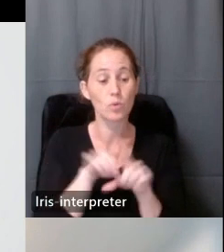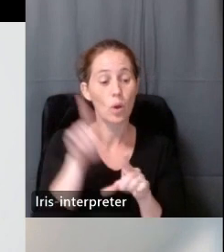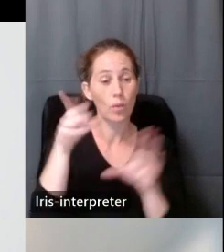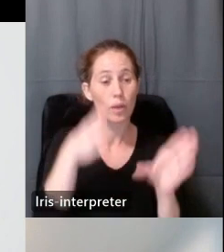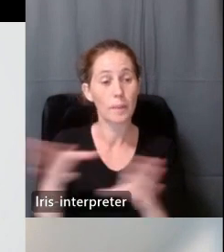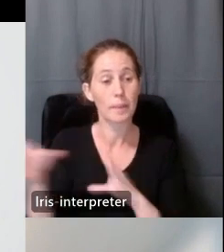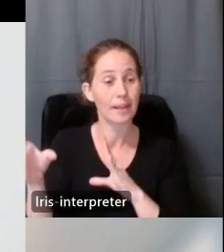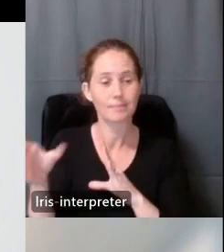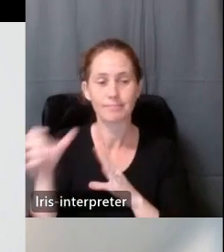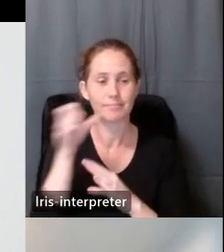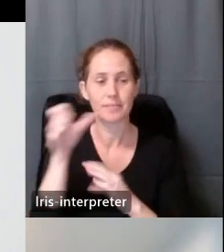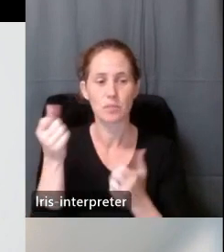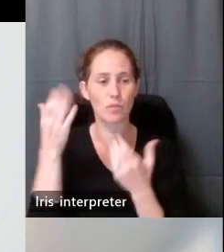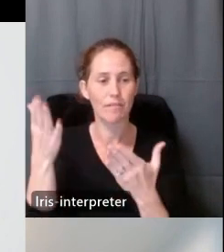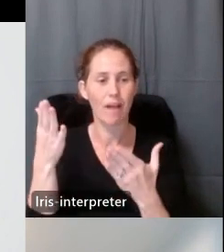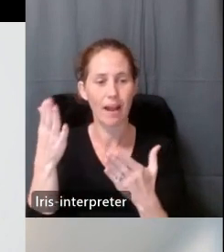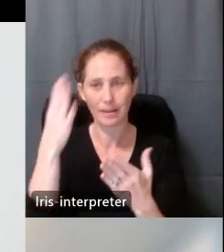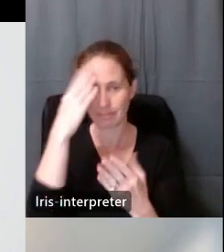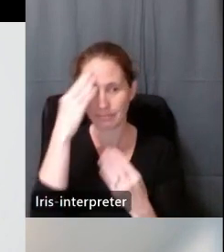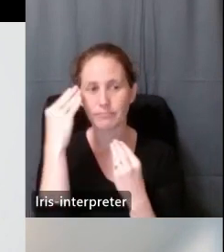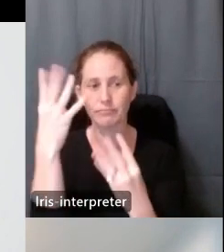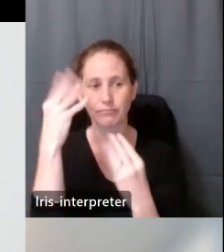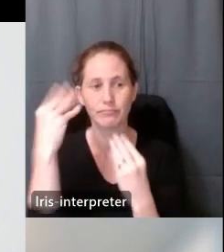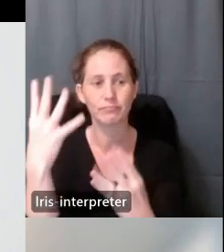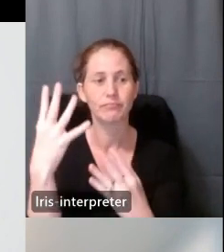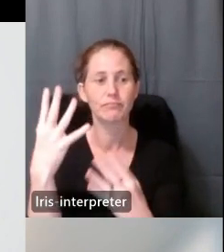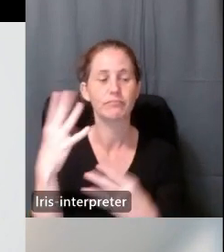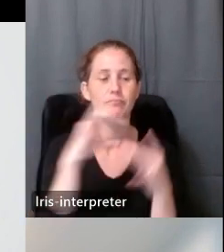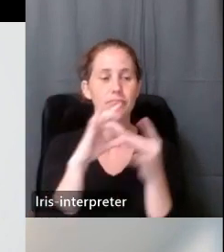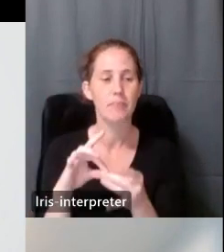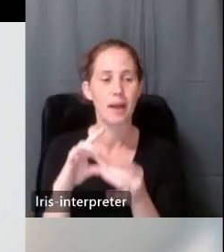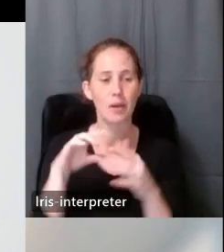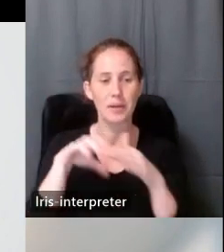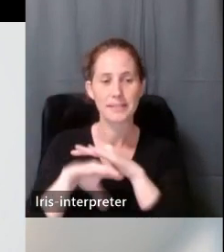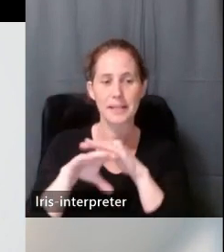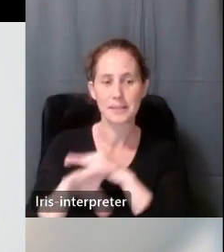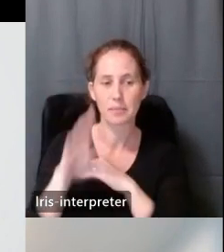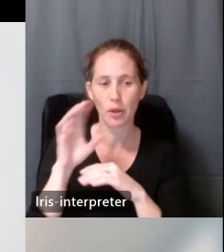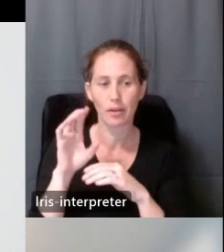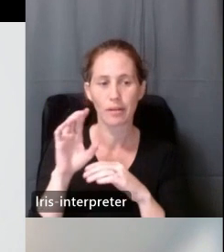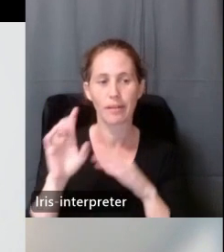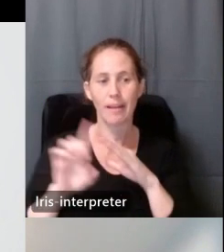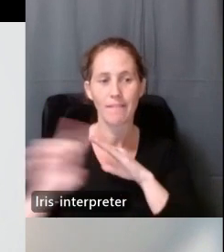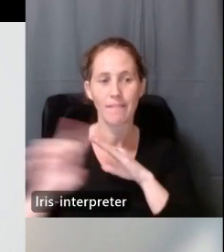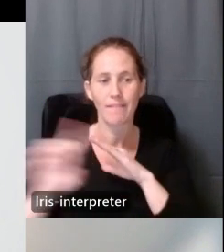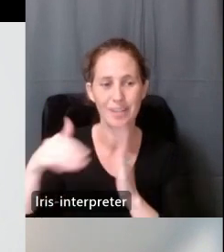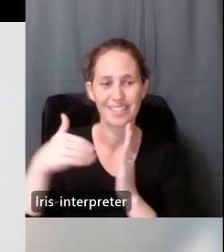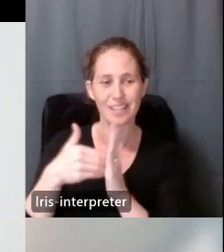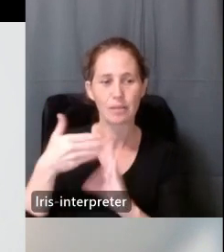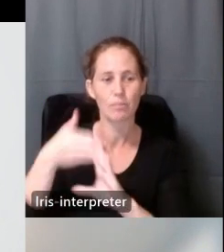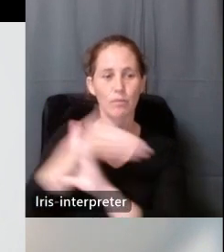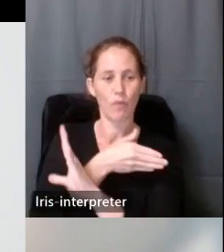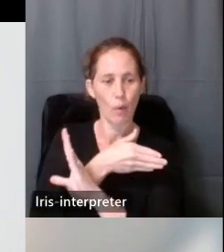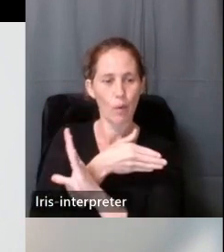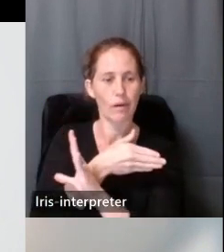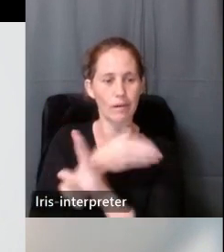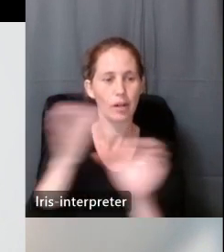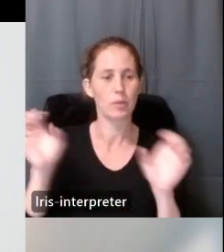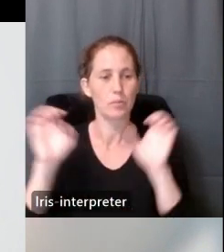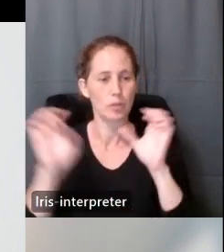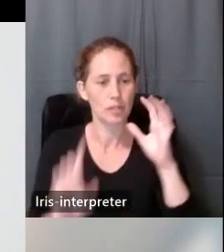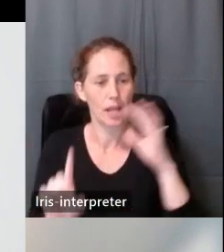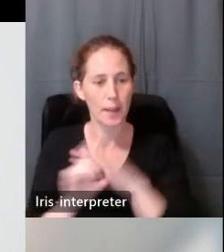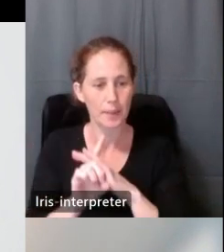plans failed to provide advanced information on accessible evacuation centers or